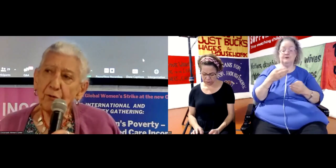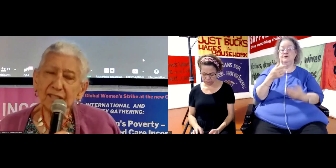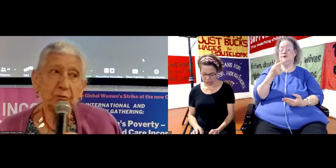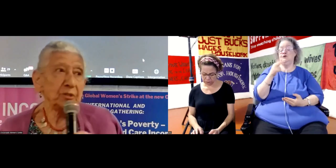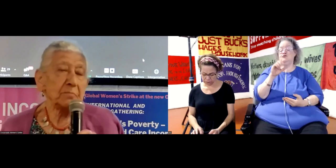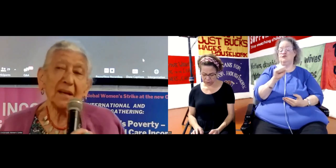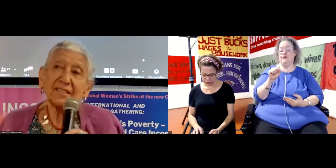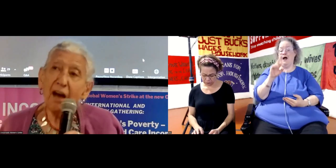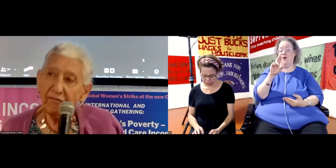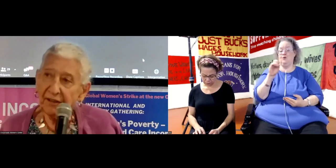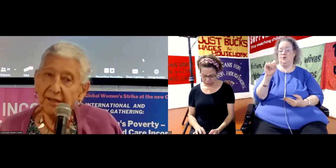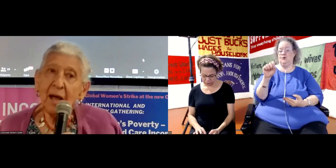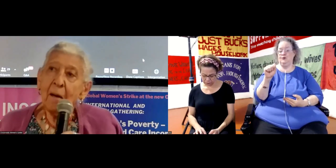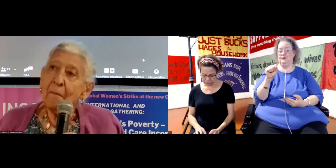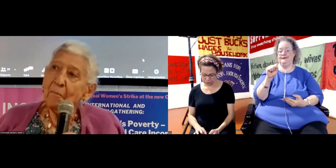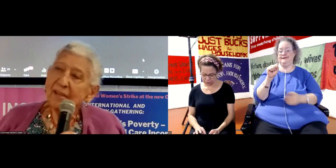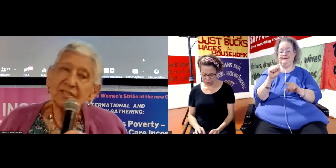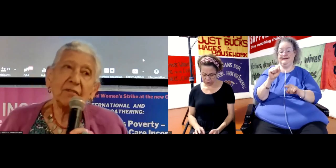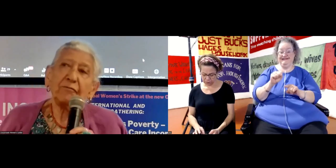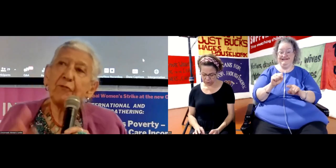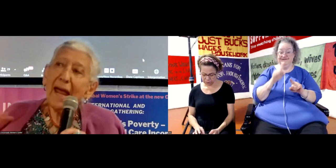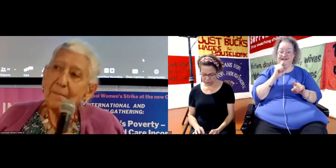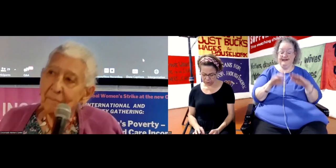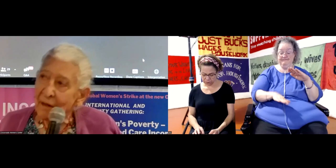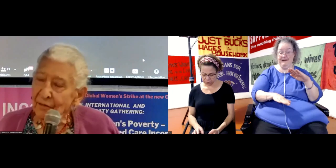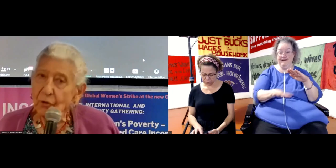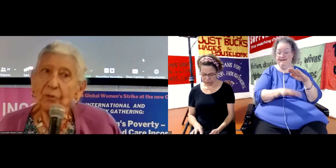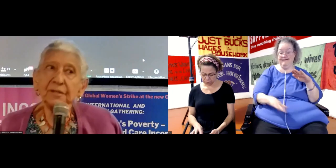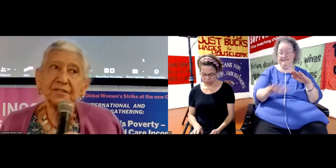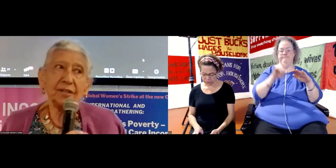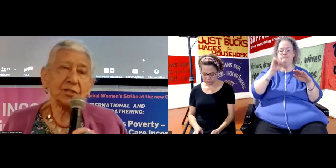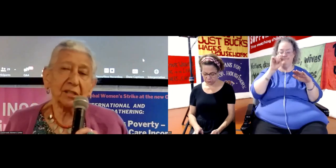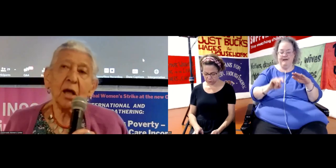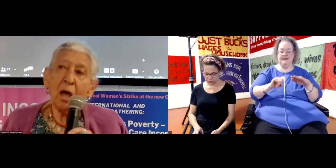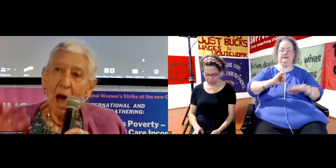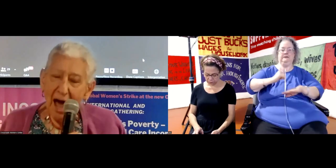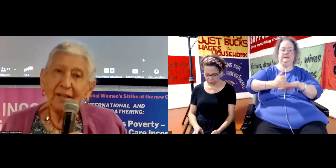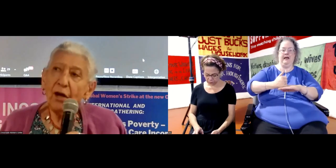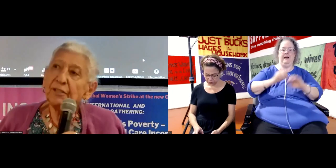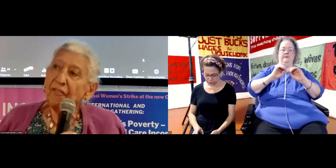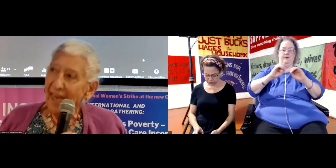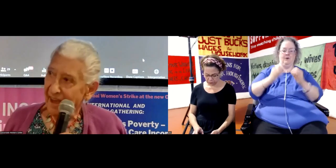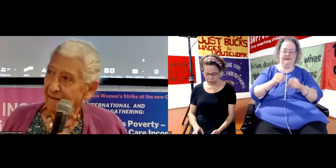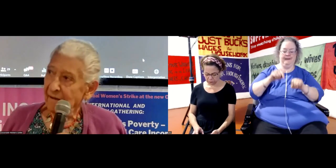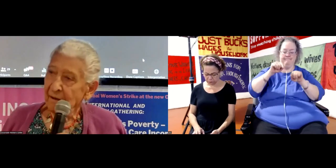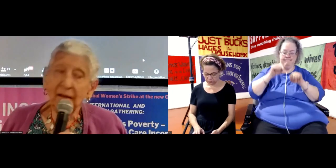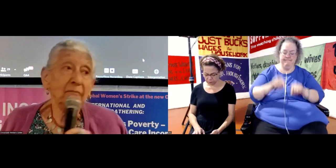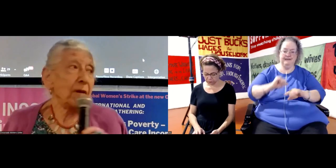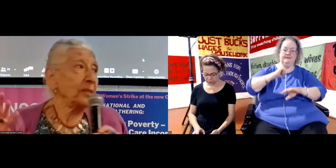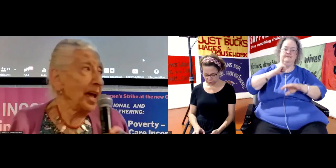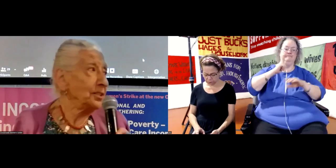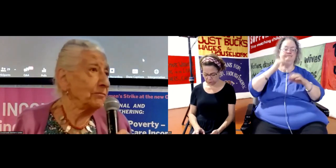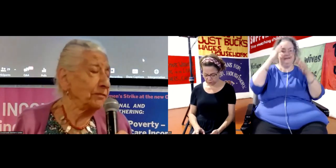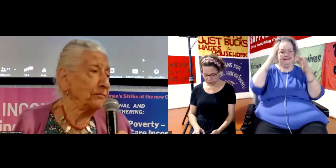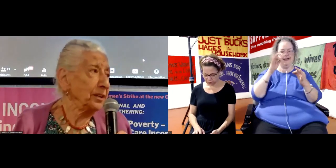the grassroots must govern, must frame the organization. I learned there